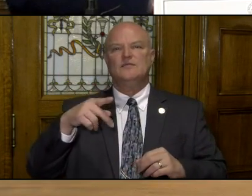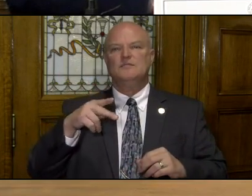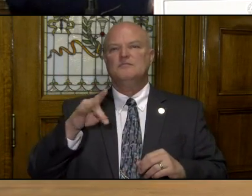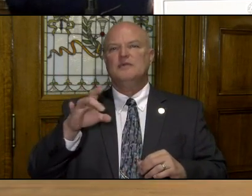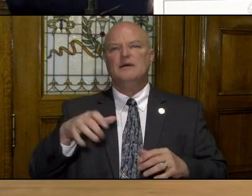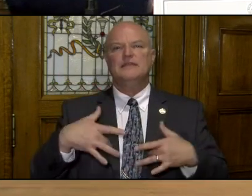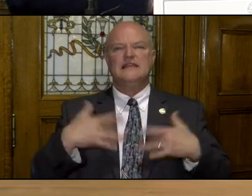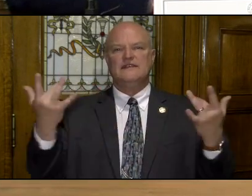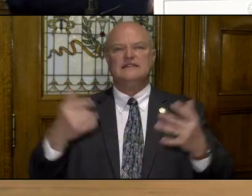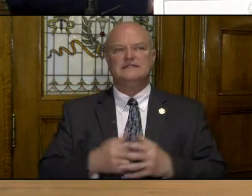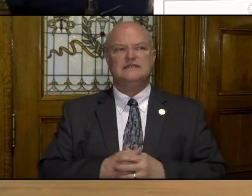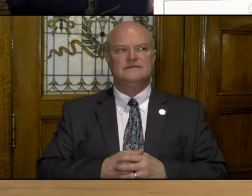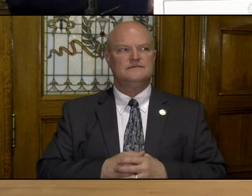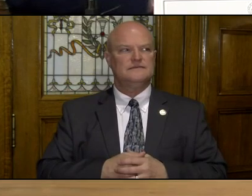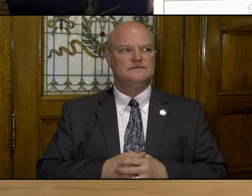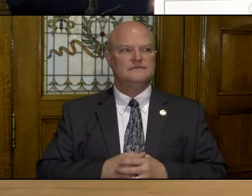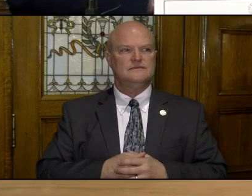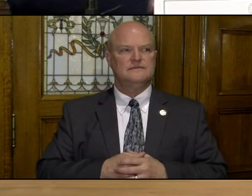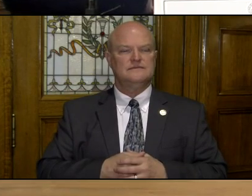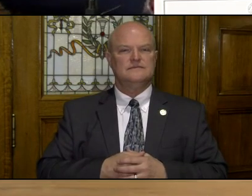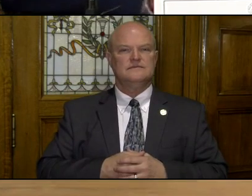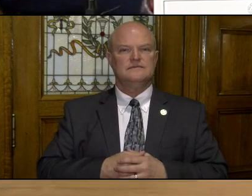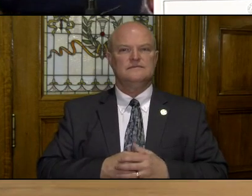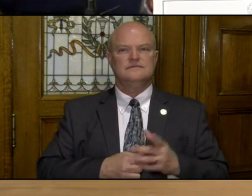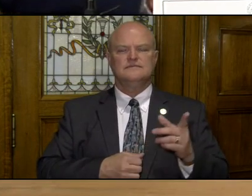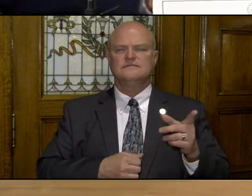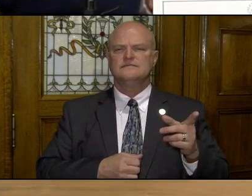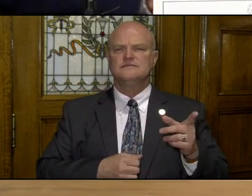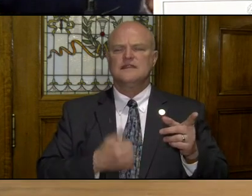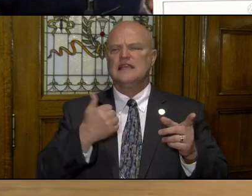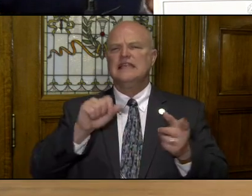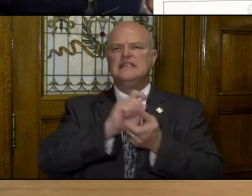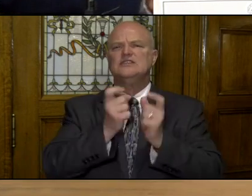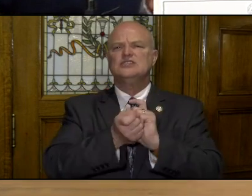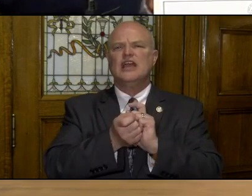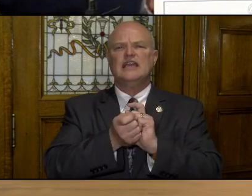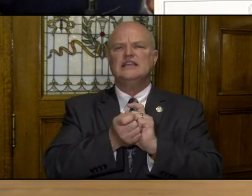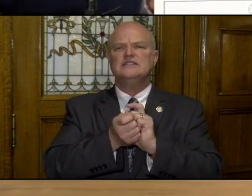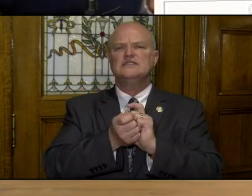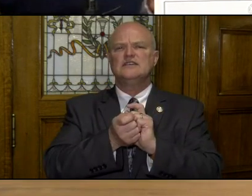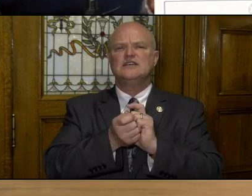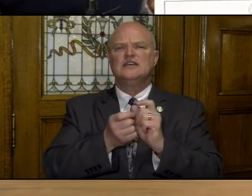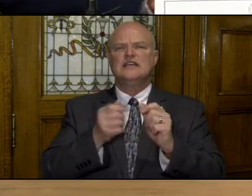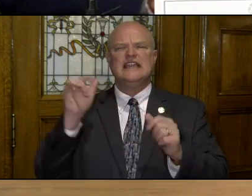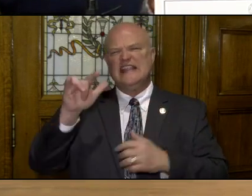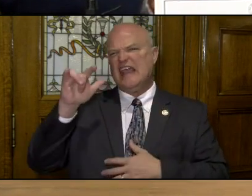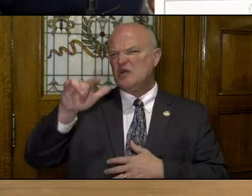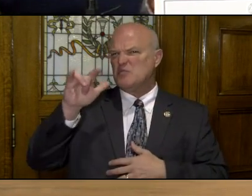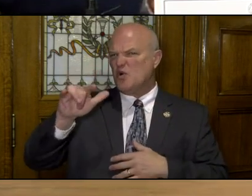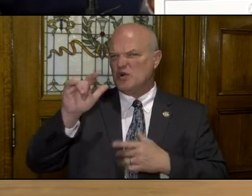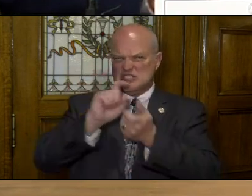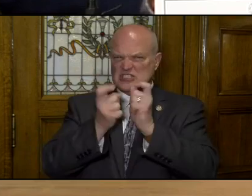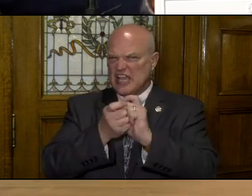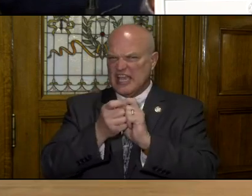events. Has there been any change in protocol or giving any directives to any of the airports